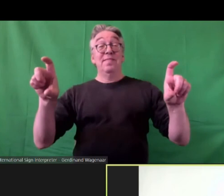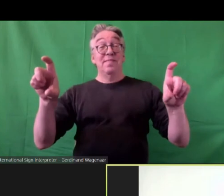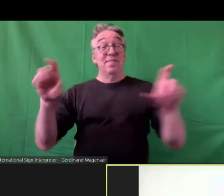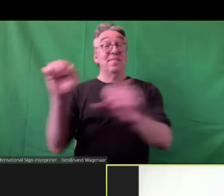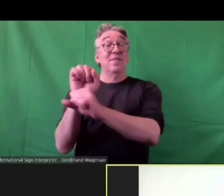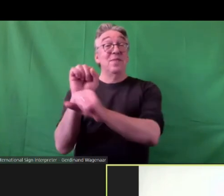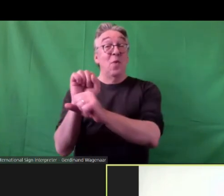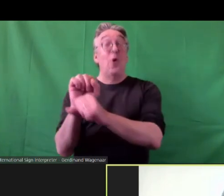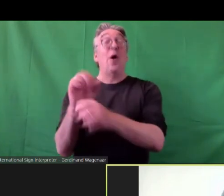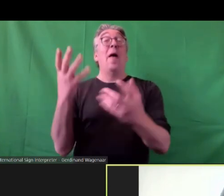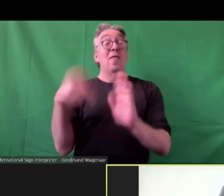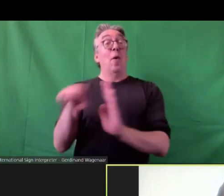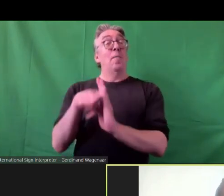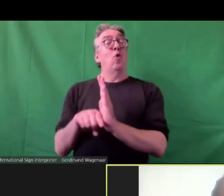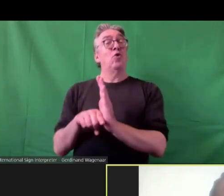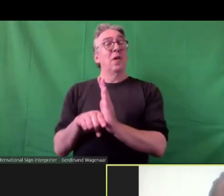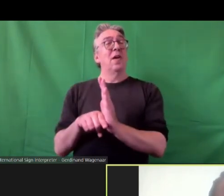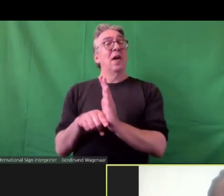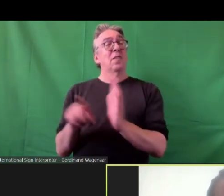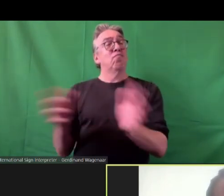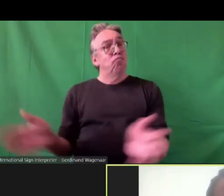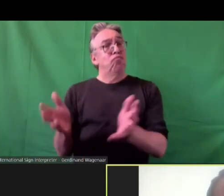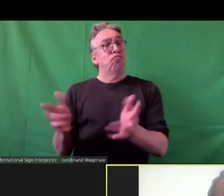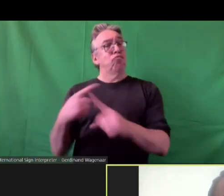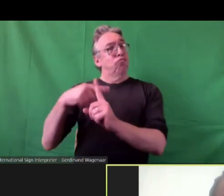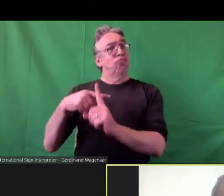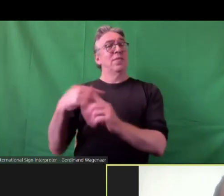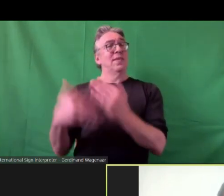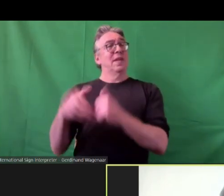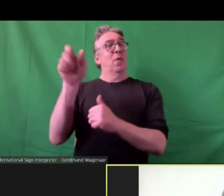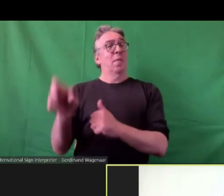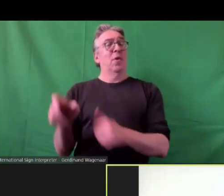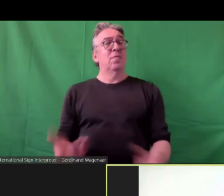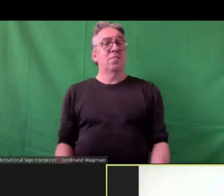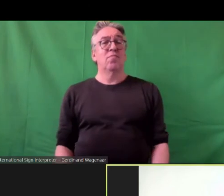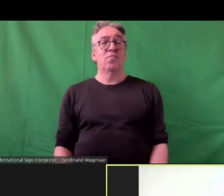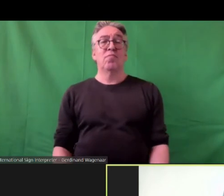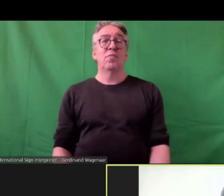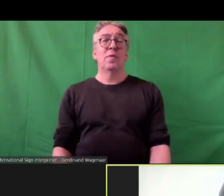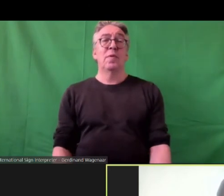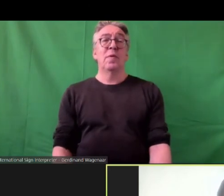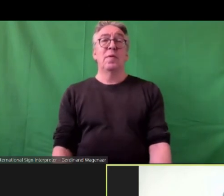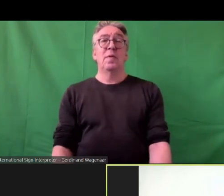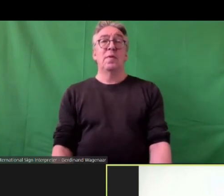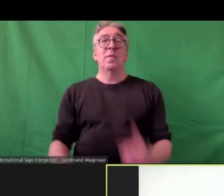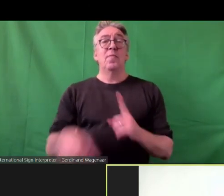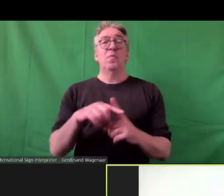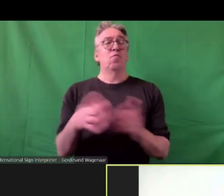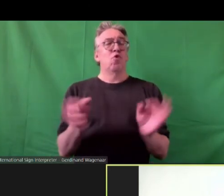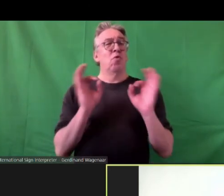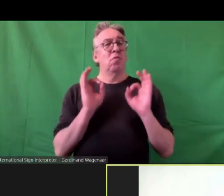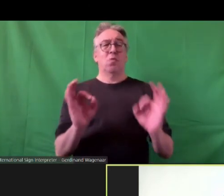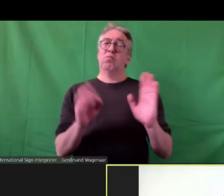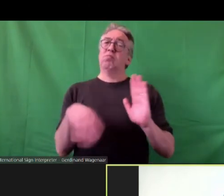as well as how their interaction is, whether it's good etiquette,